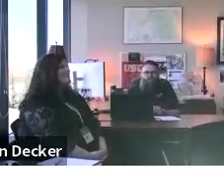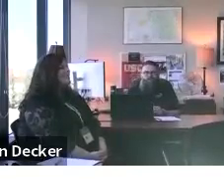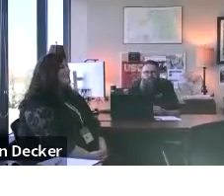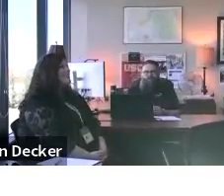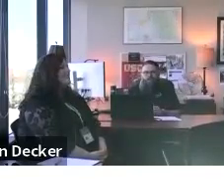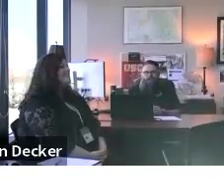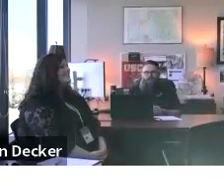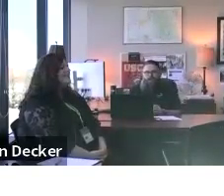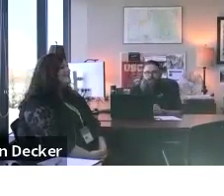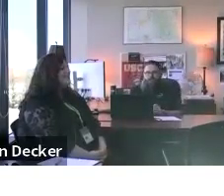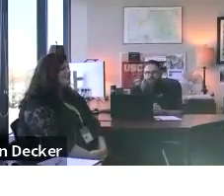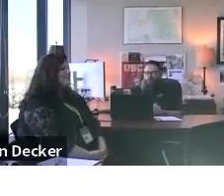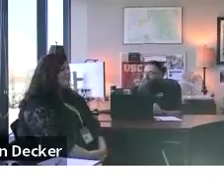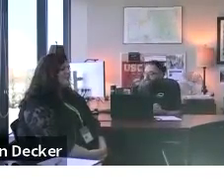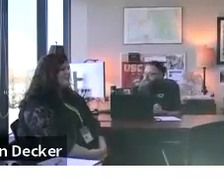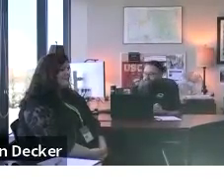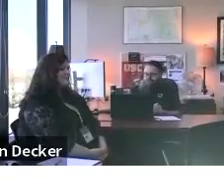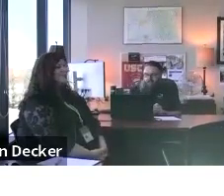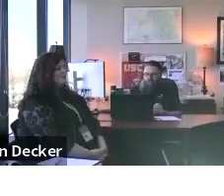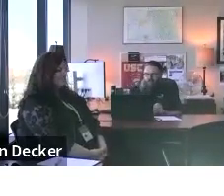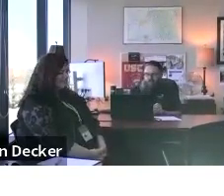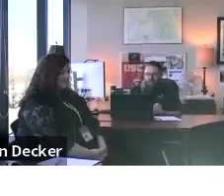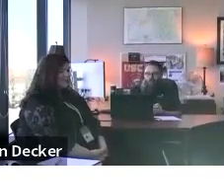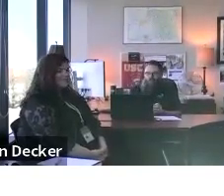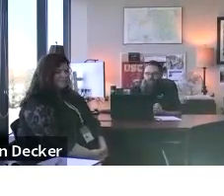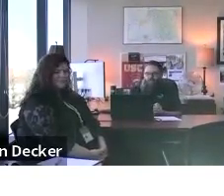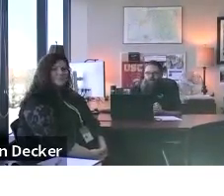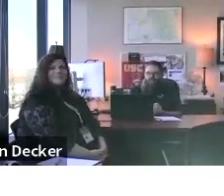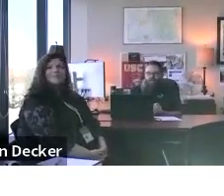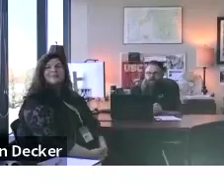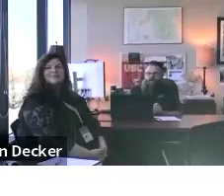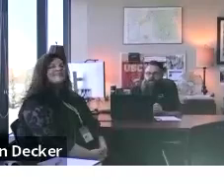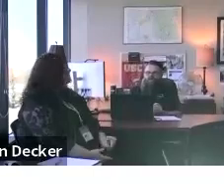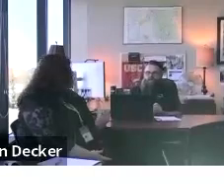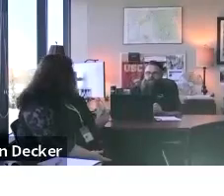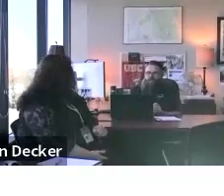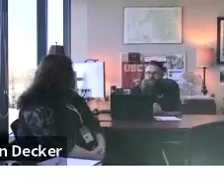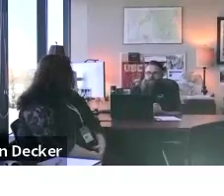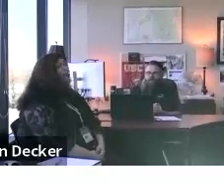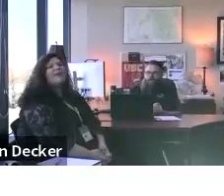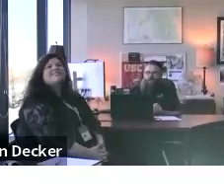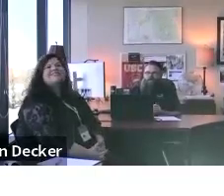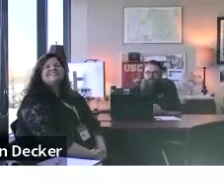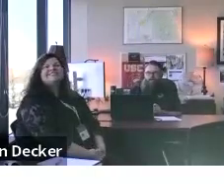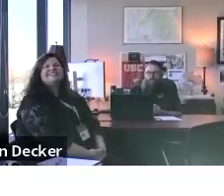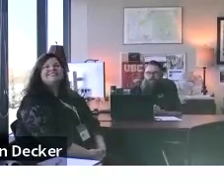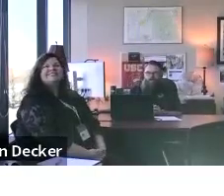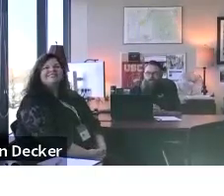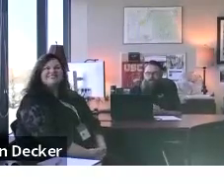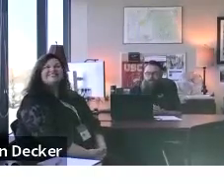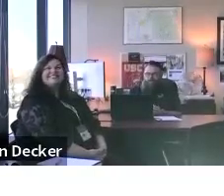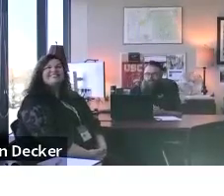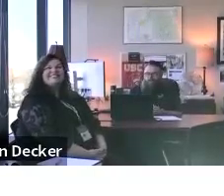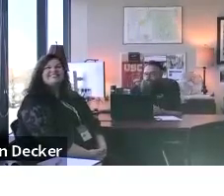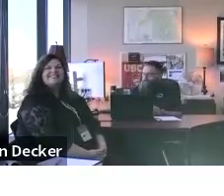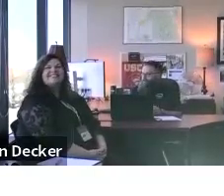directors meeting that is all day in the city of Auburn. So hopefully some of my staff can participate in that, and then we'll be able to